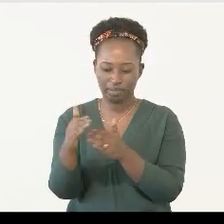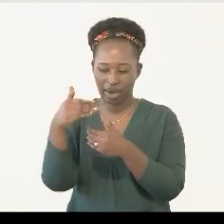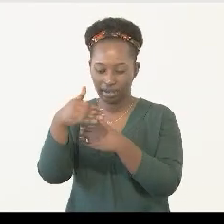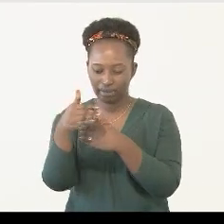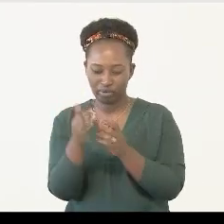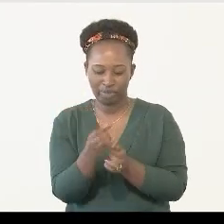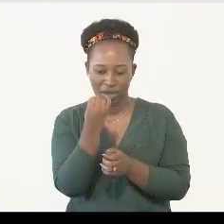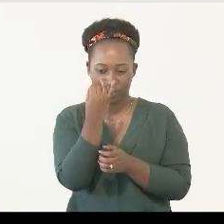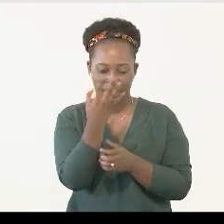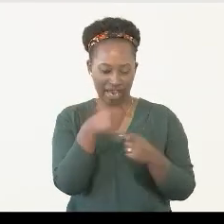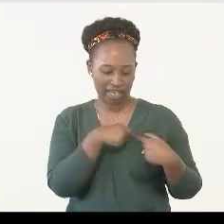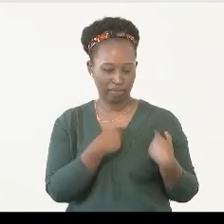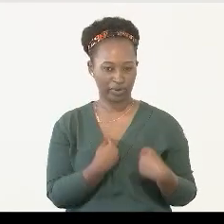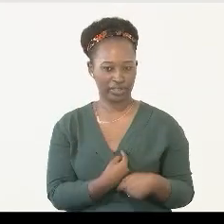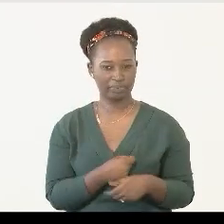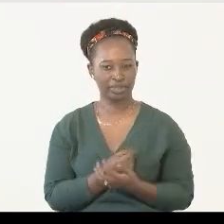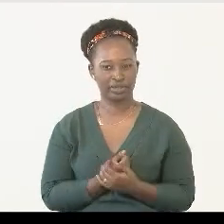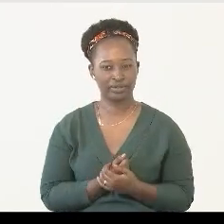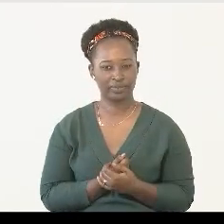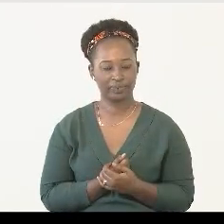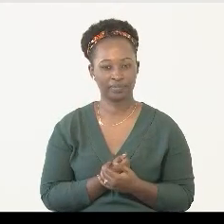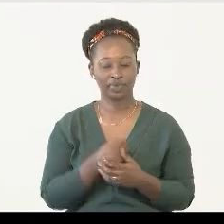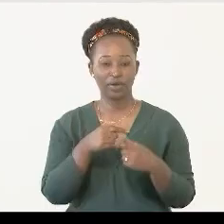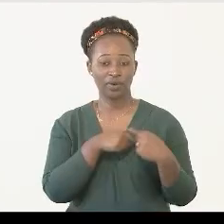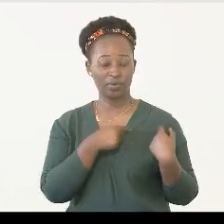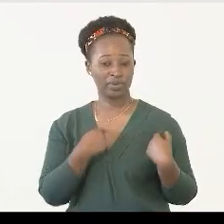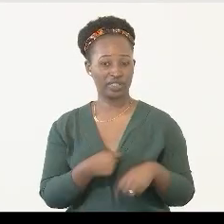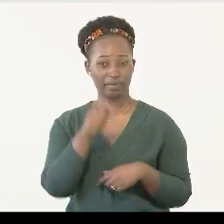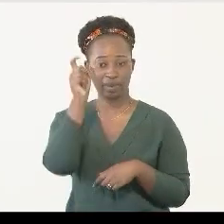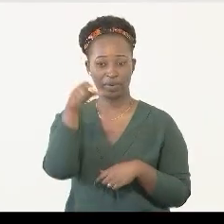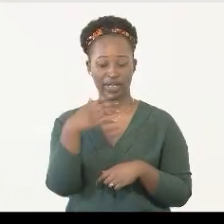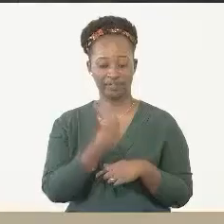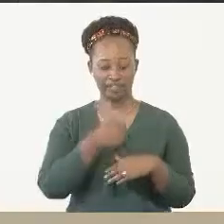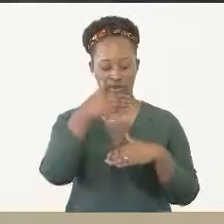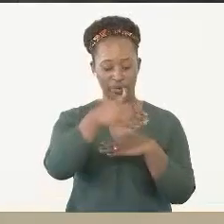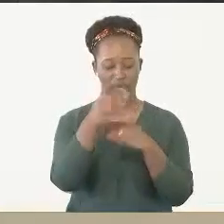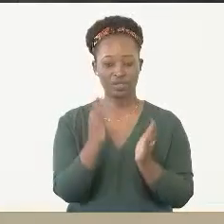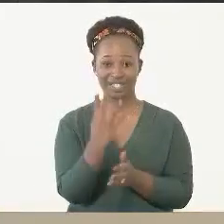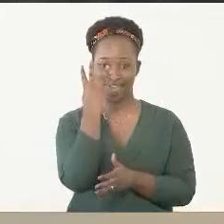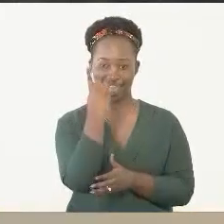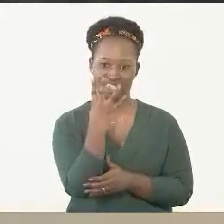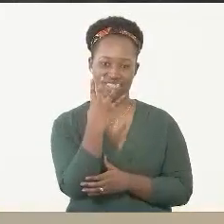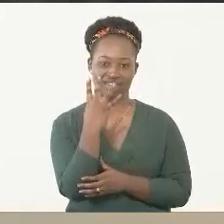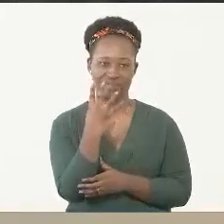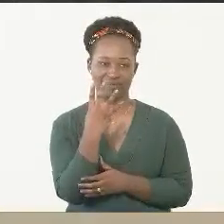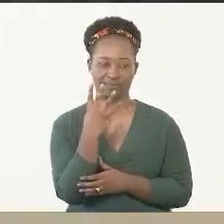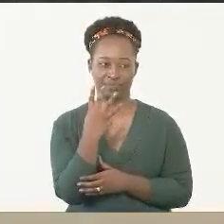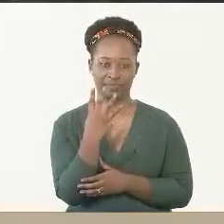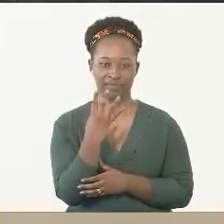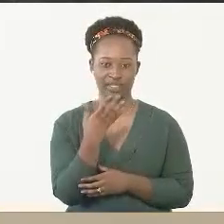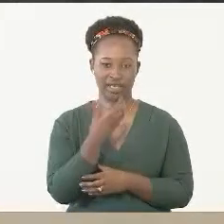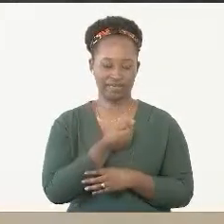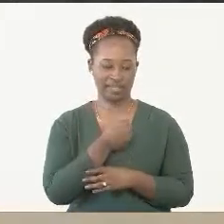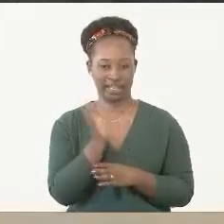the human heart have? The human heart has 4 chambers. Remember, it has the